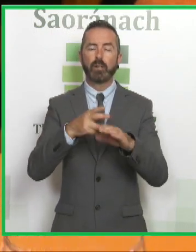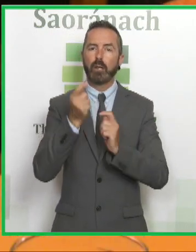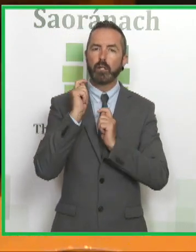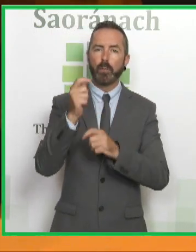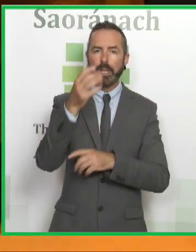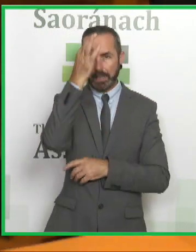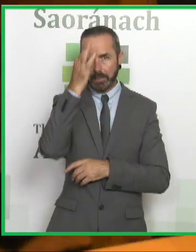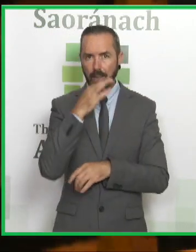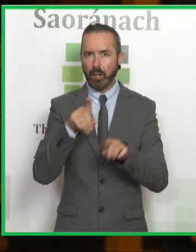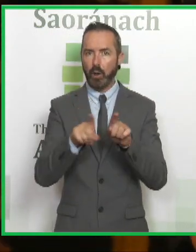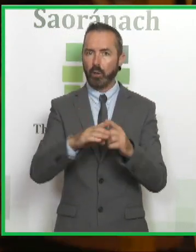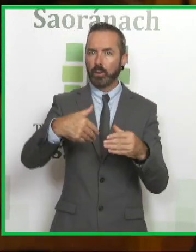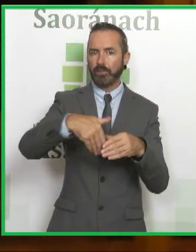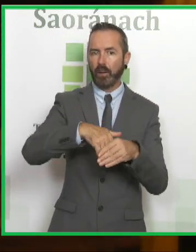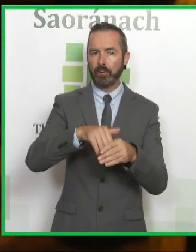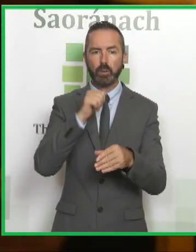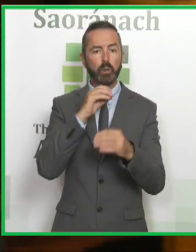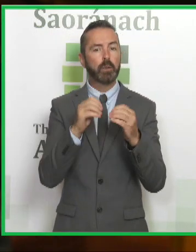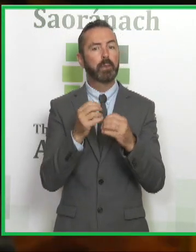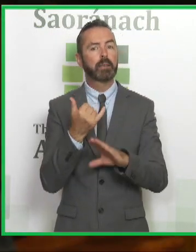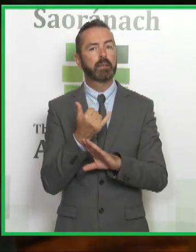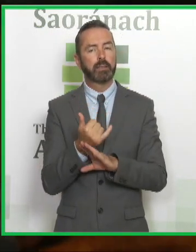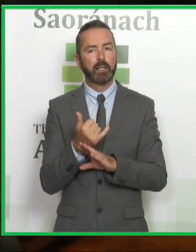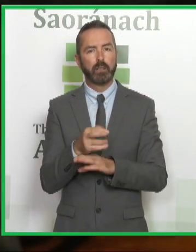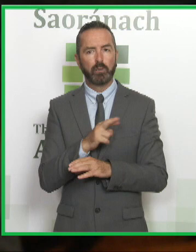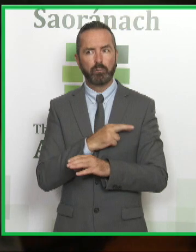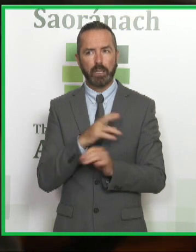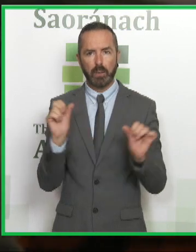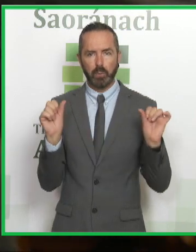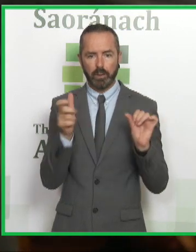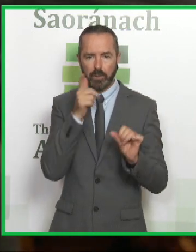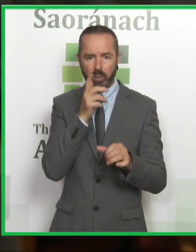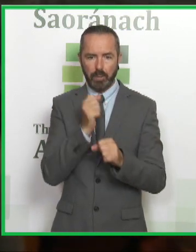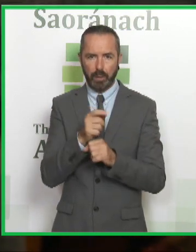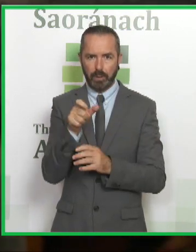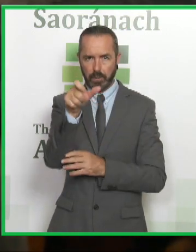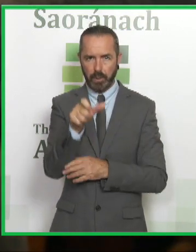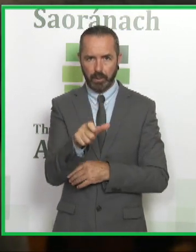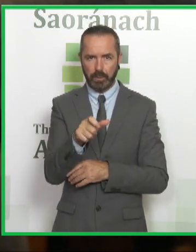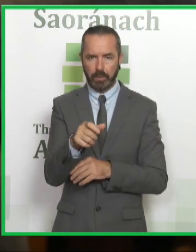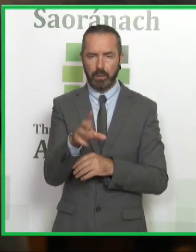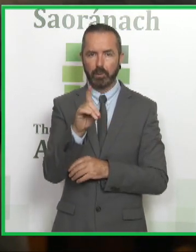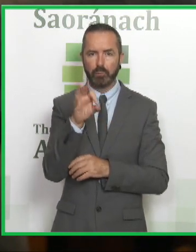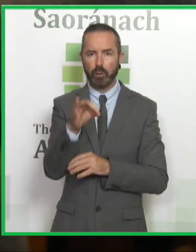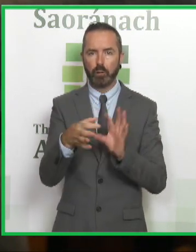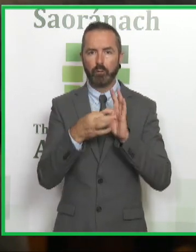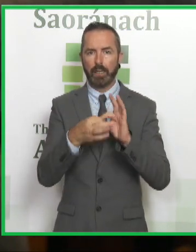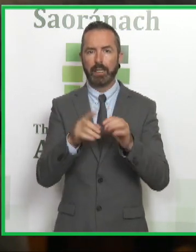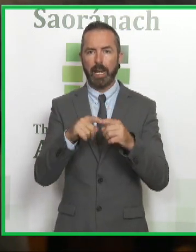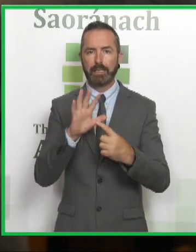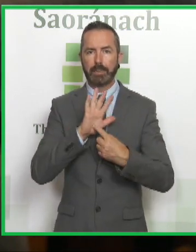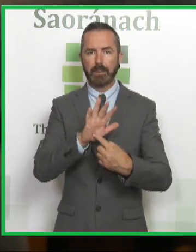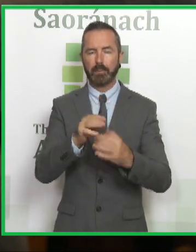inspector will be there. I know it hasn't been mentioned. I'll really briefly talk about the drug-related intimidation reporting